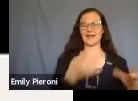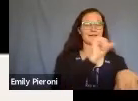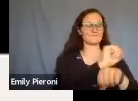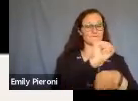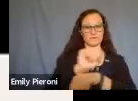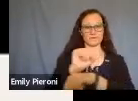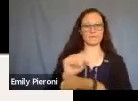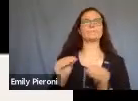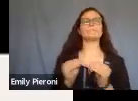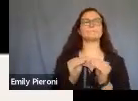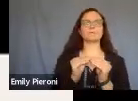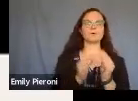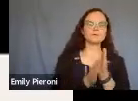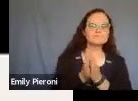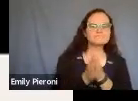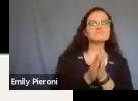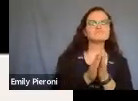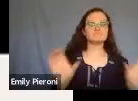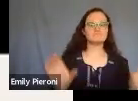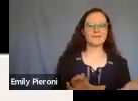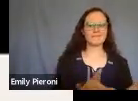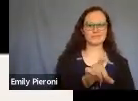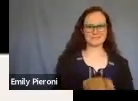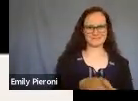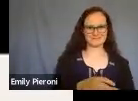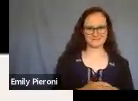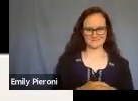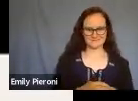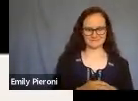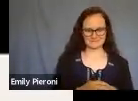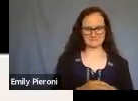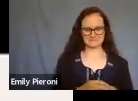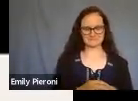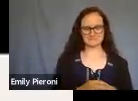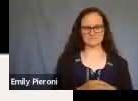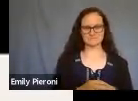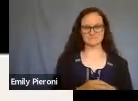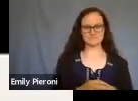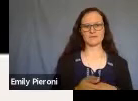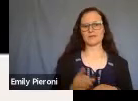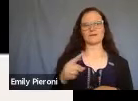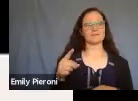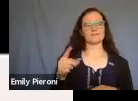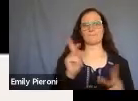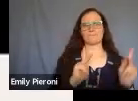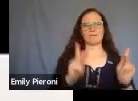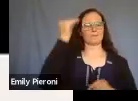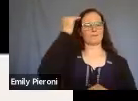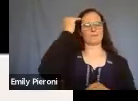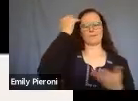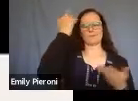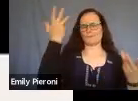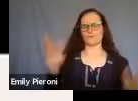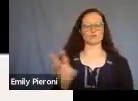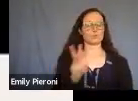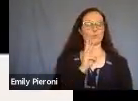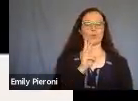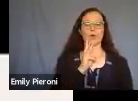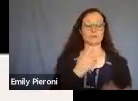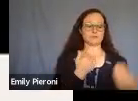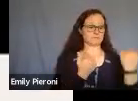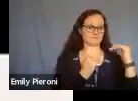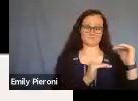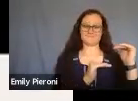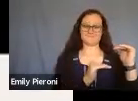effort at this. That's going to be the water. You know, as everyone knows around here, water is the limiting factor.